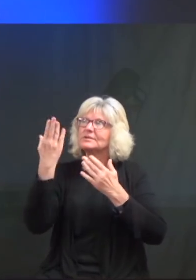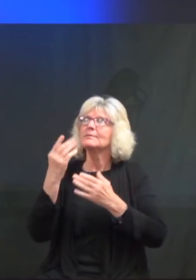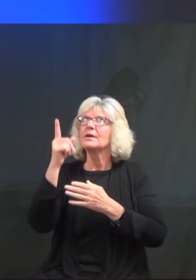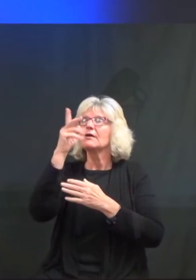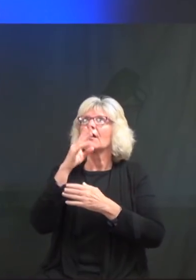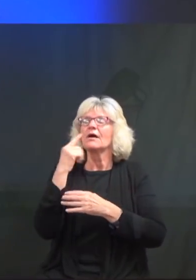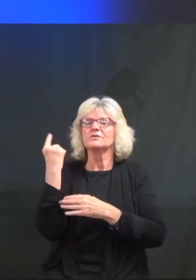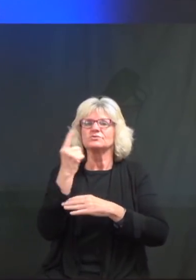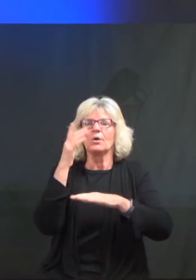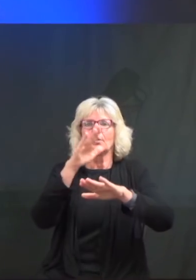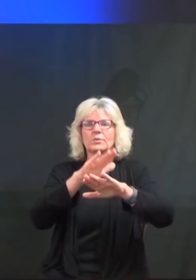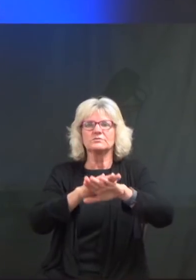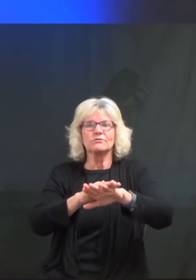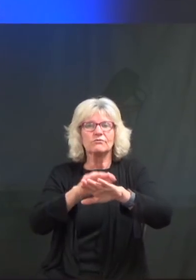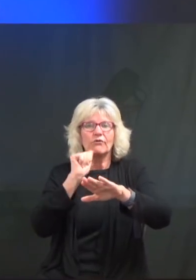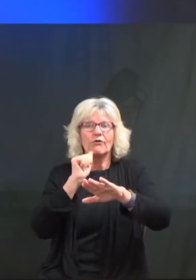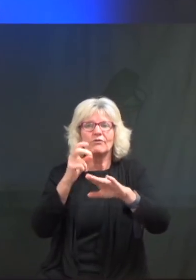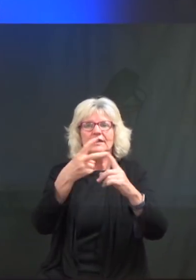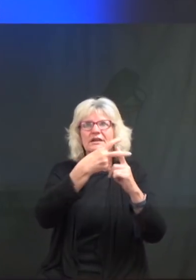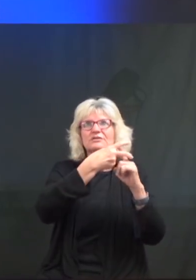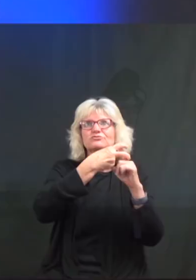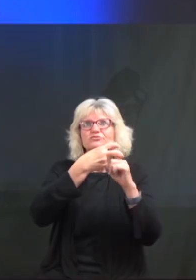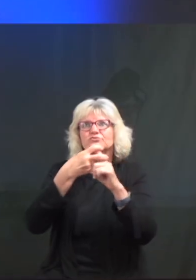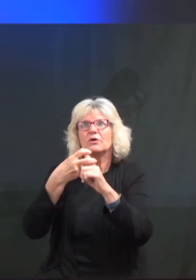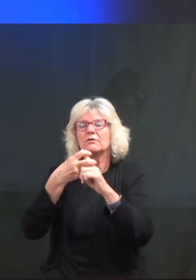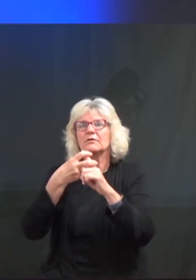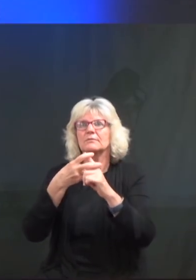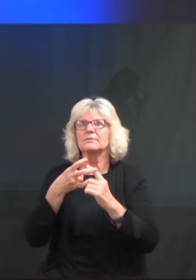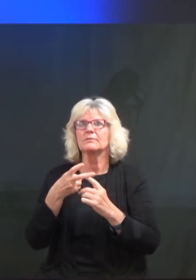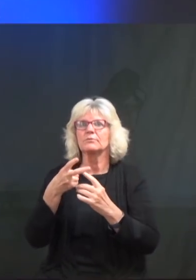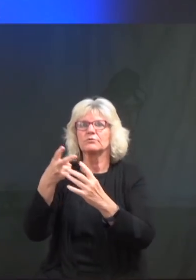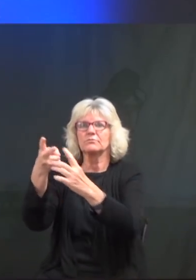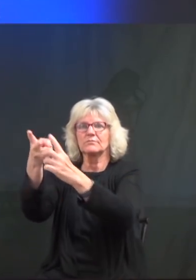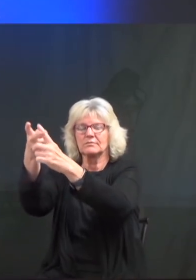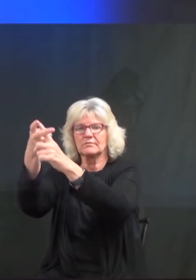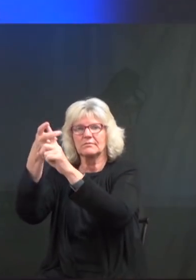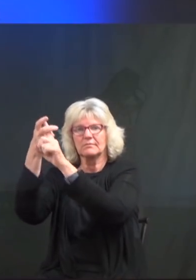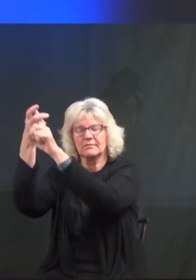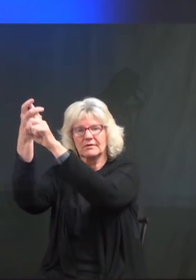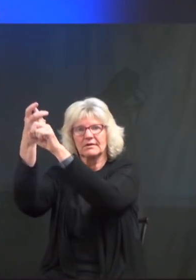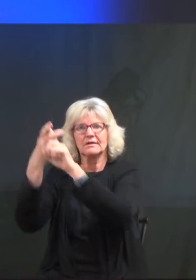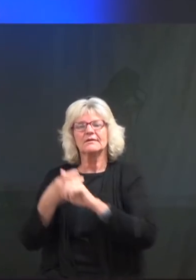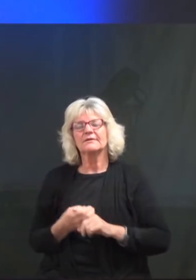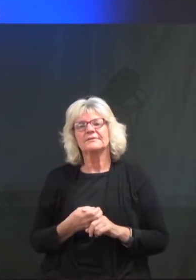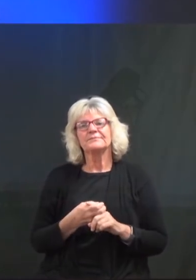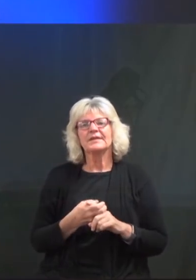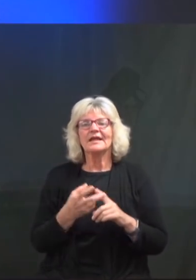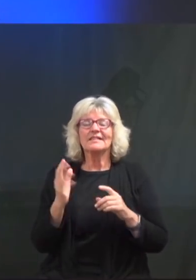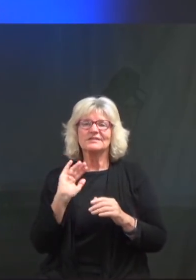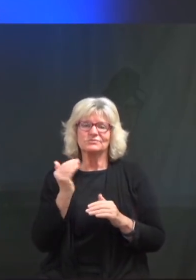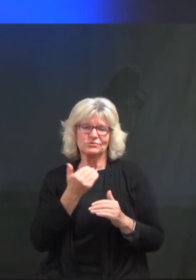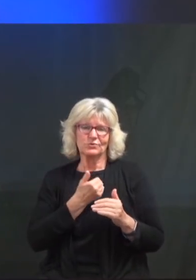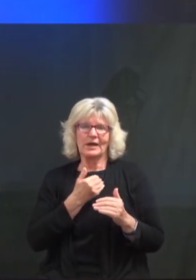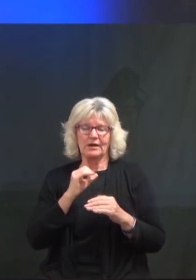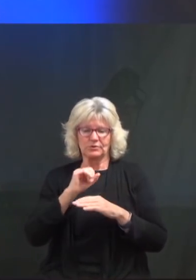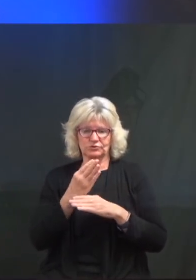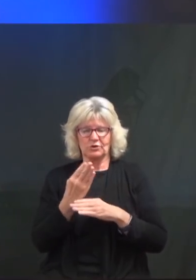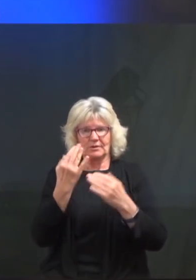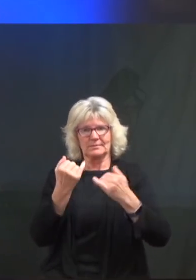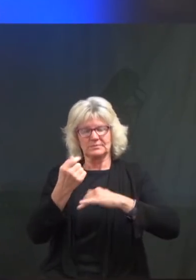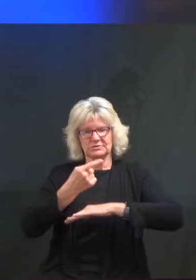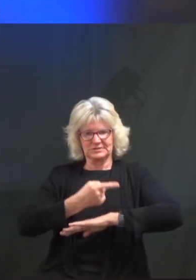them. It's your and my job to just be witnesses. That's still our job today.